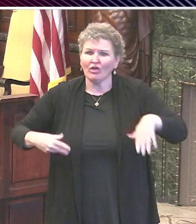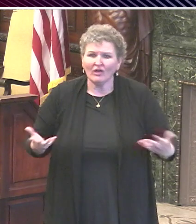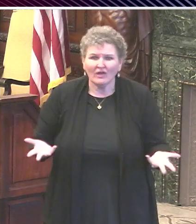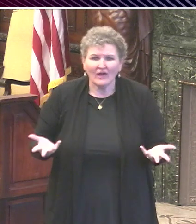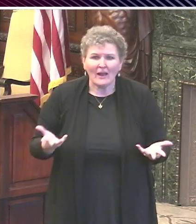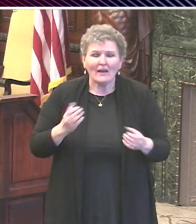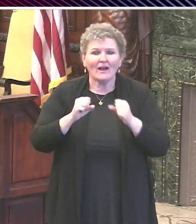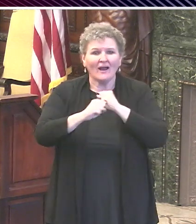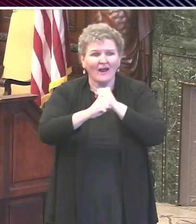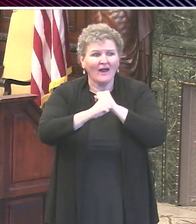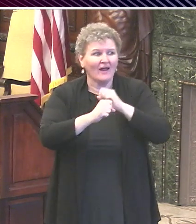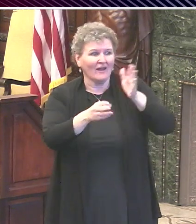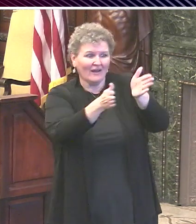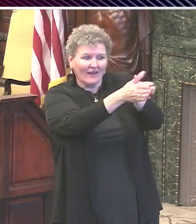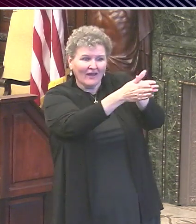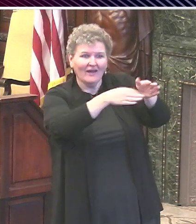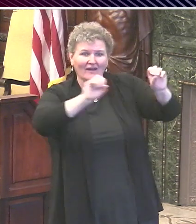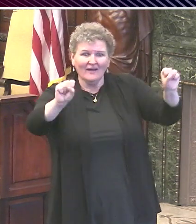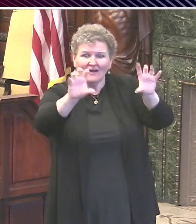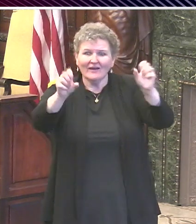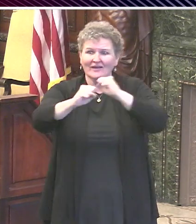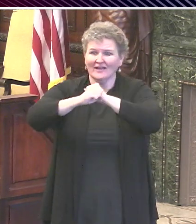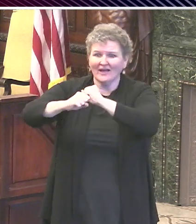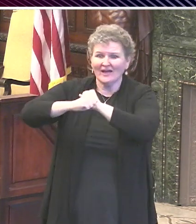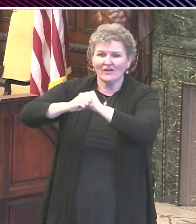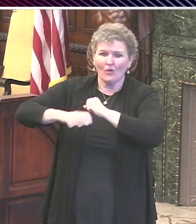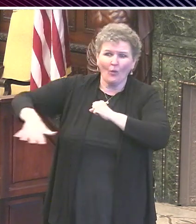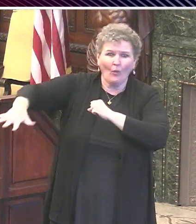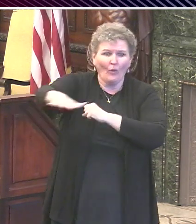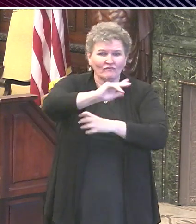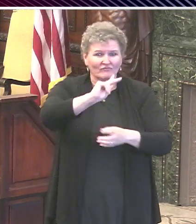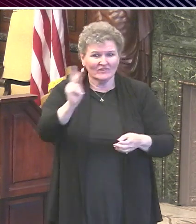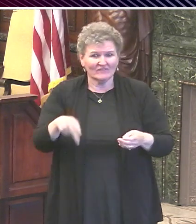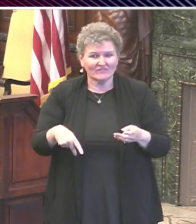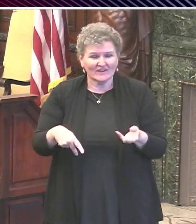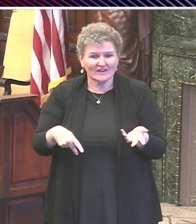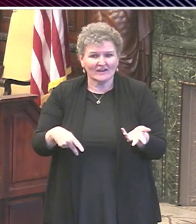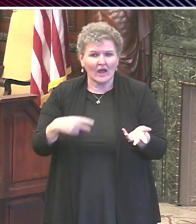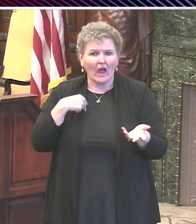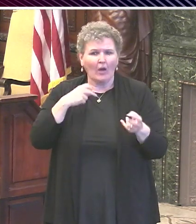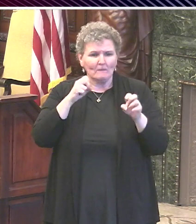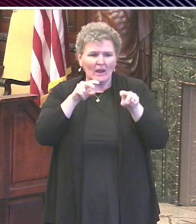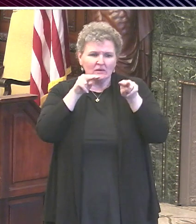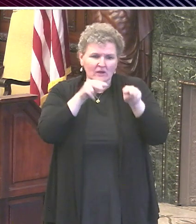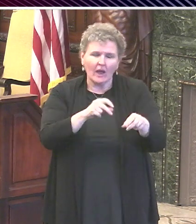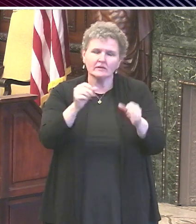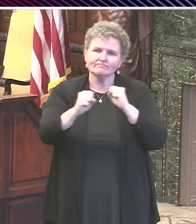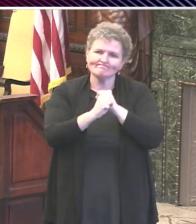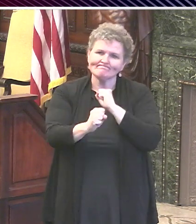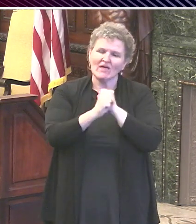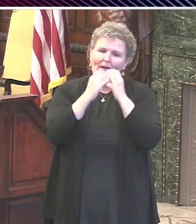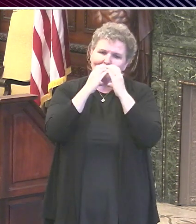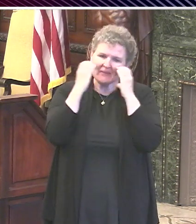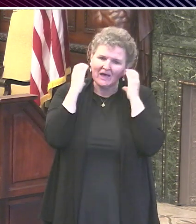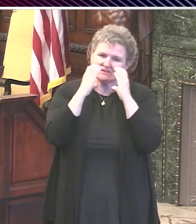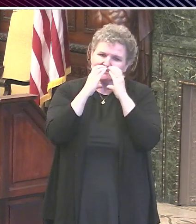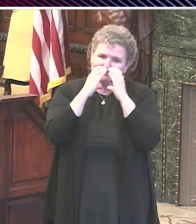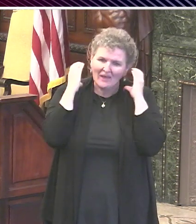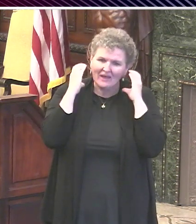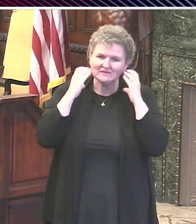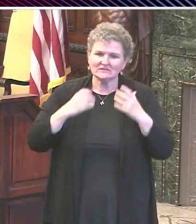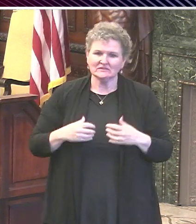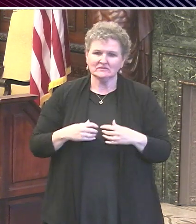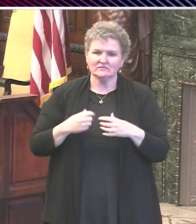there. You've seen it on buses elsewhere around the city. Much is up so far. There's more to come. We're also